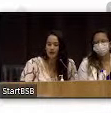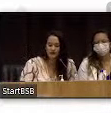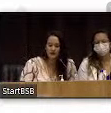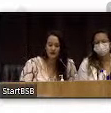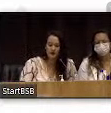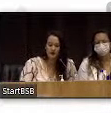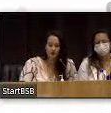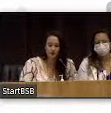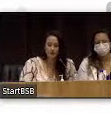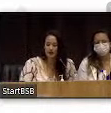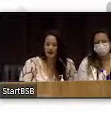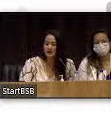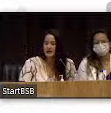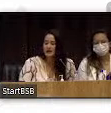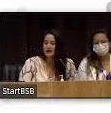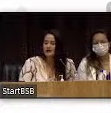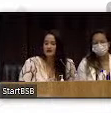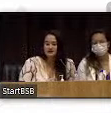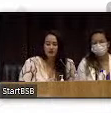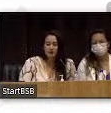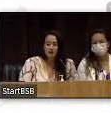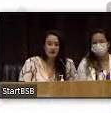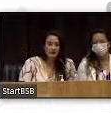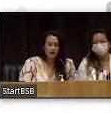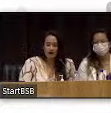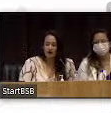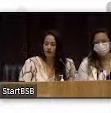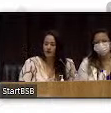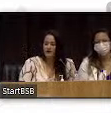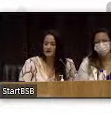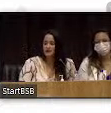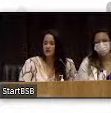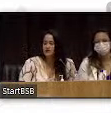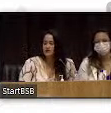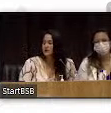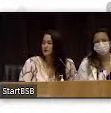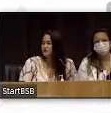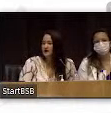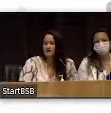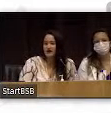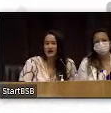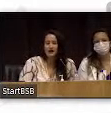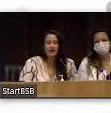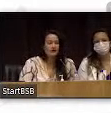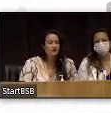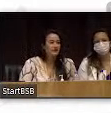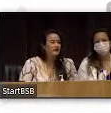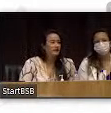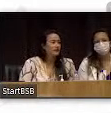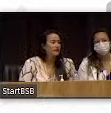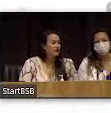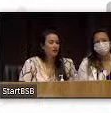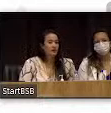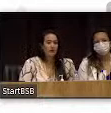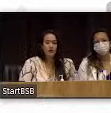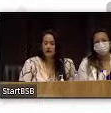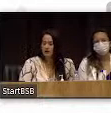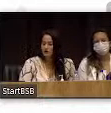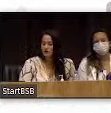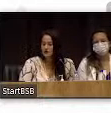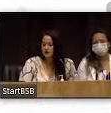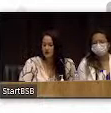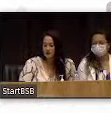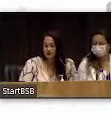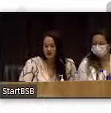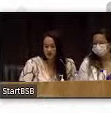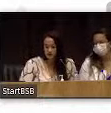is a public hospital for adults. It is a state hospital located in the municipality of Vila Velha